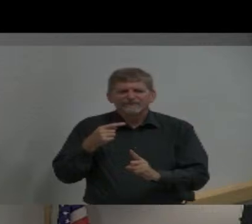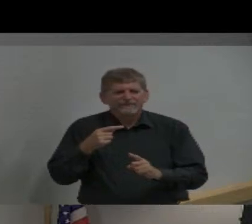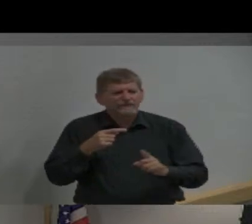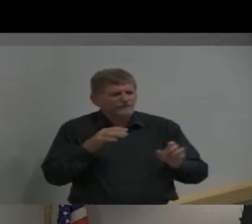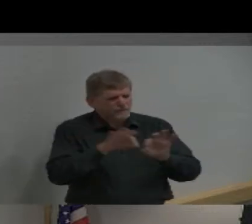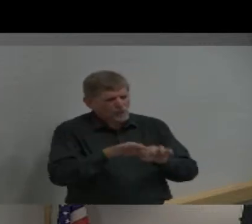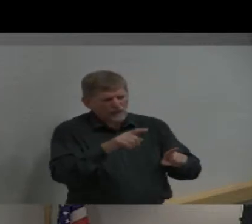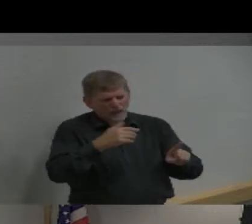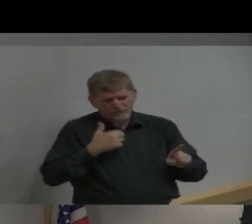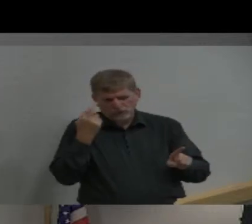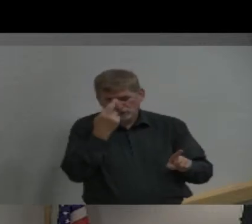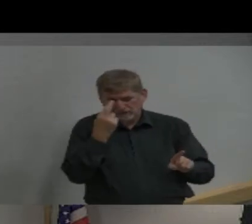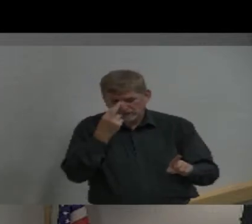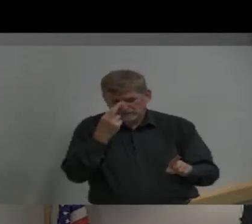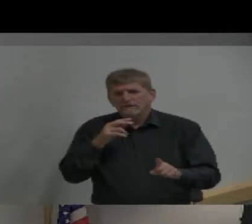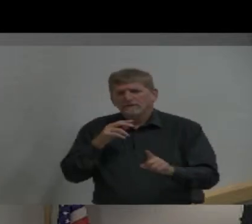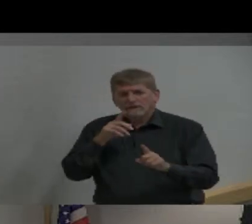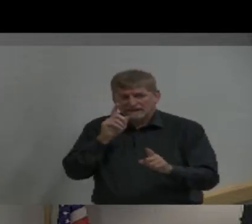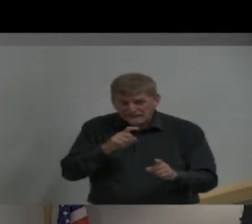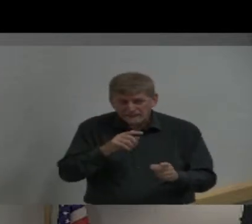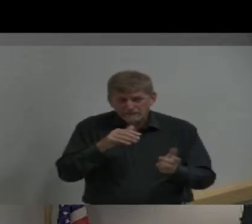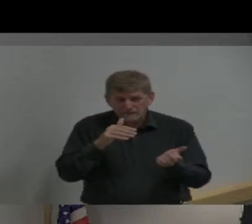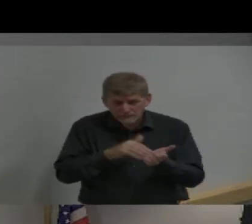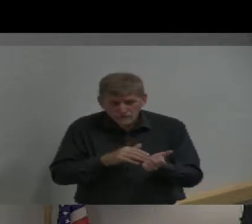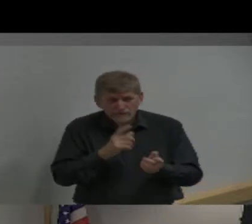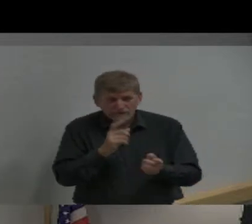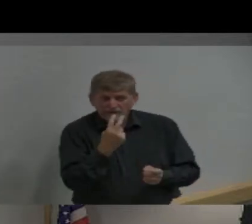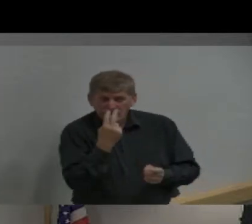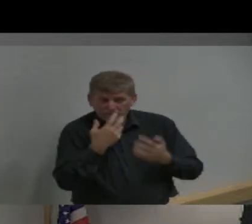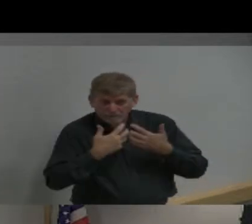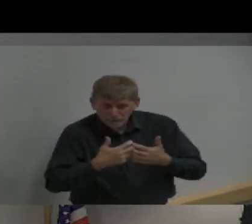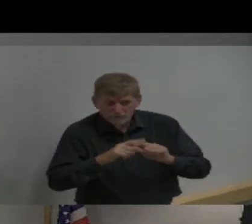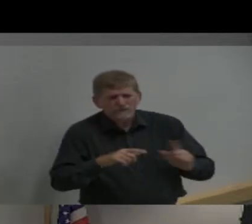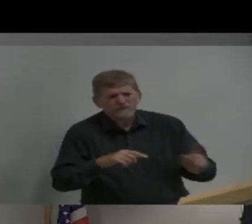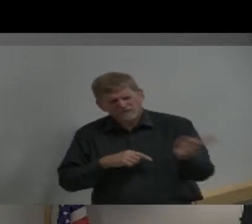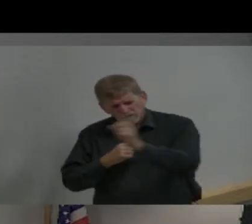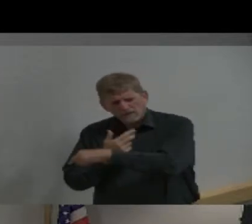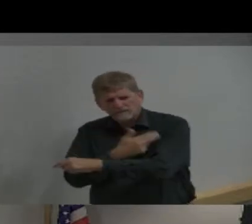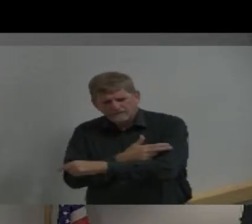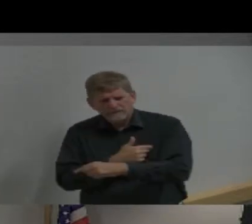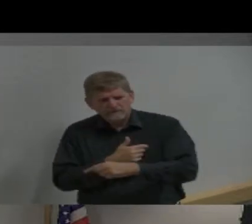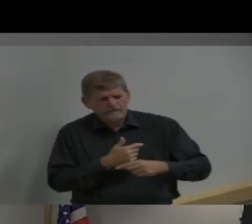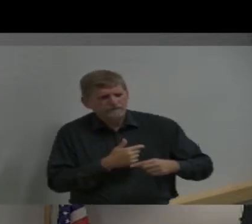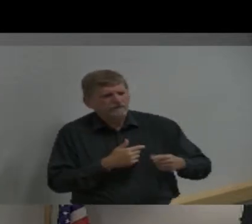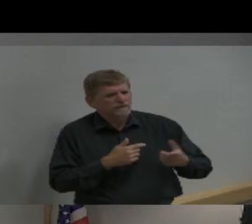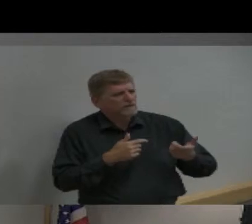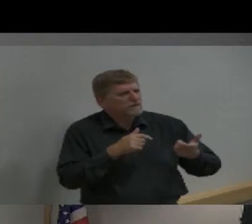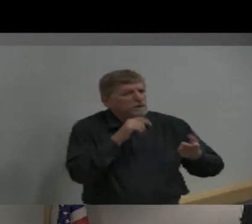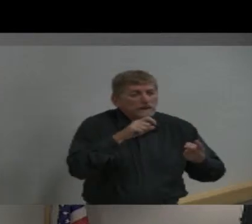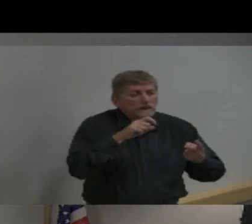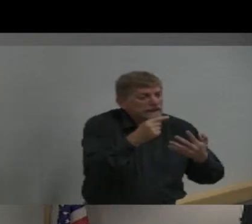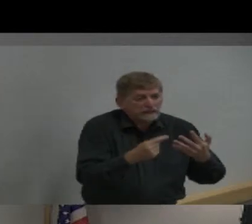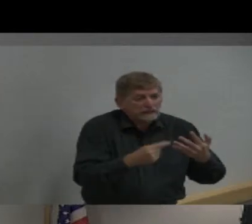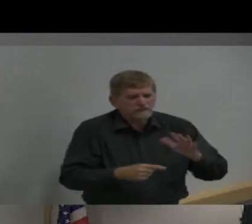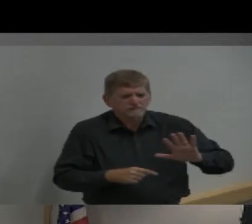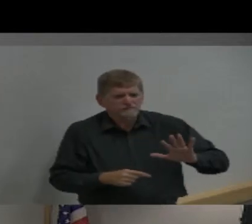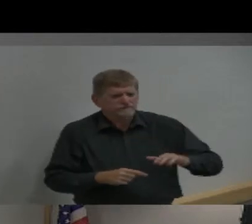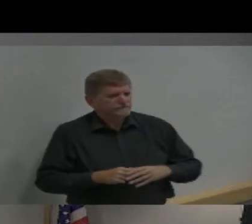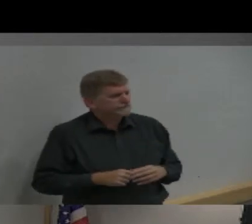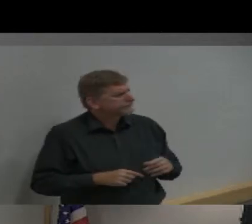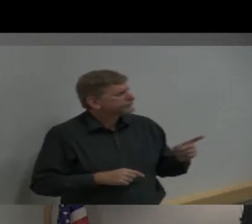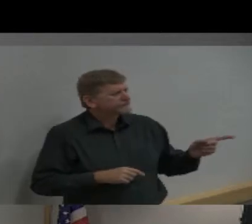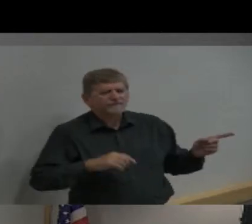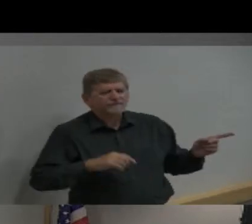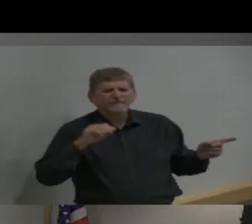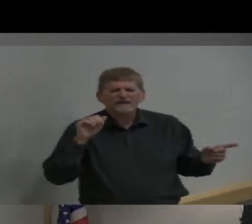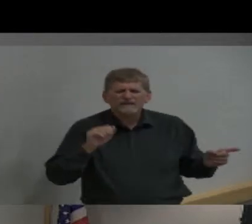requiring oxygen and extra treatments, et cetera. Yeah, I think Dr. Boleyn told me yesterday that shortness of breath should be the key to